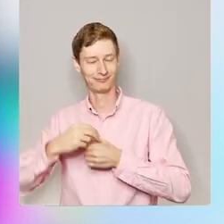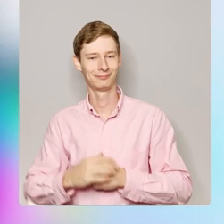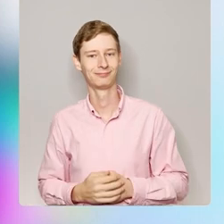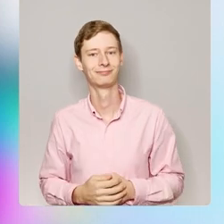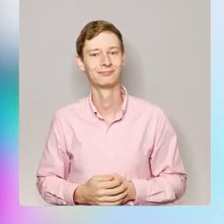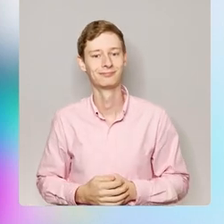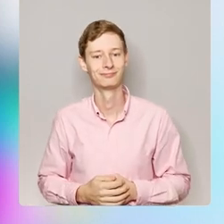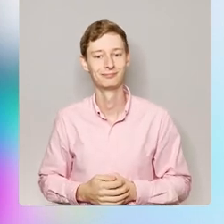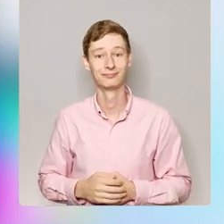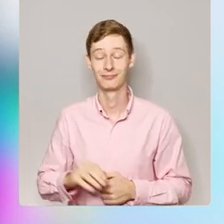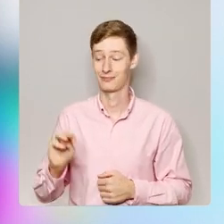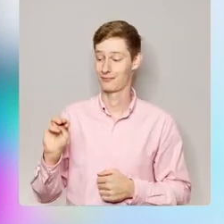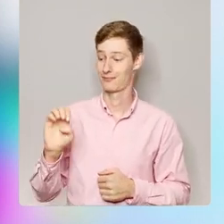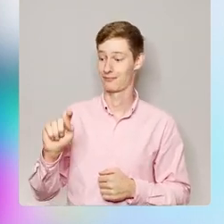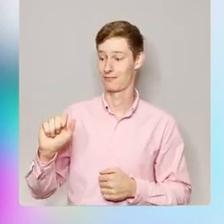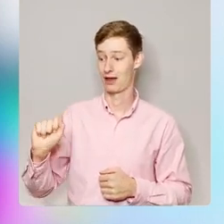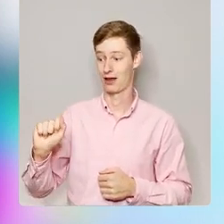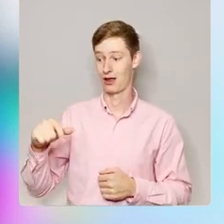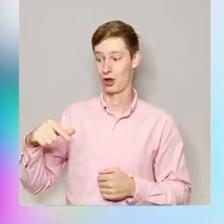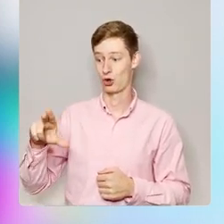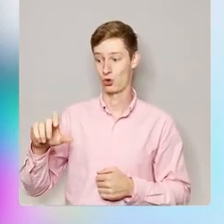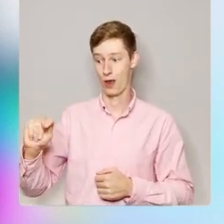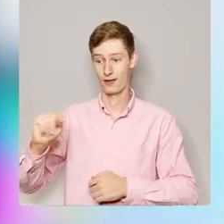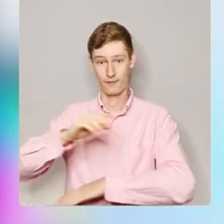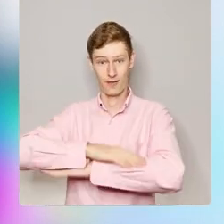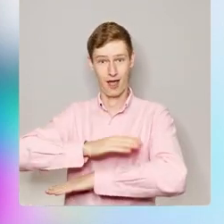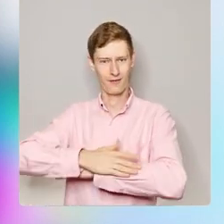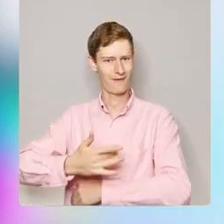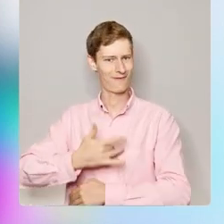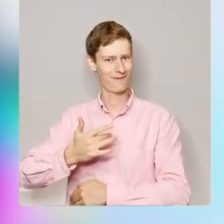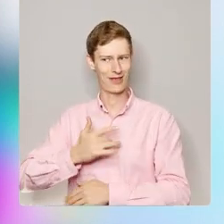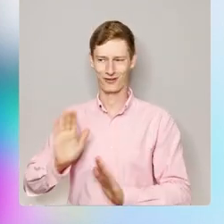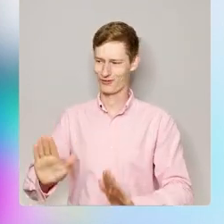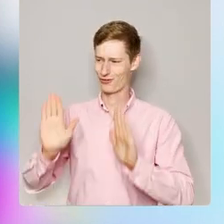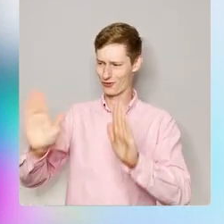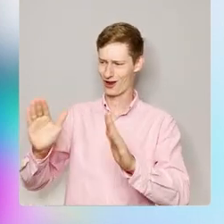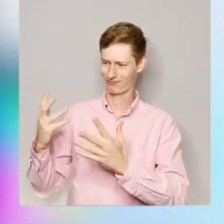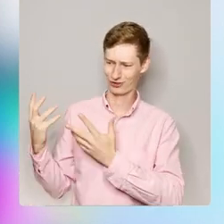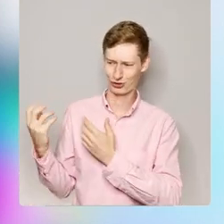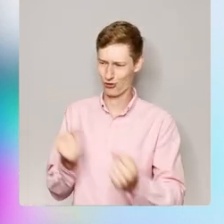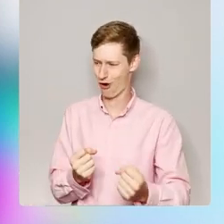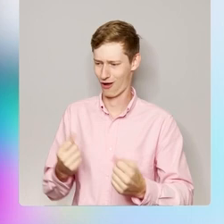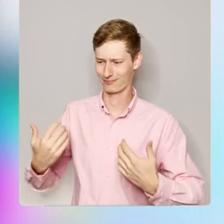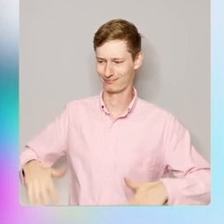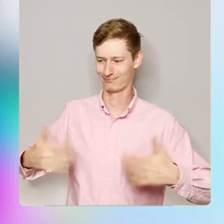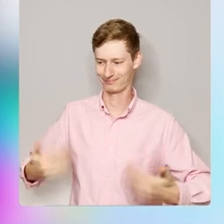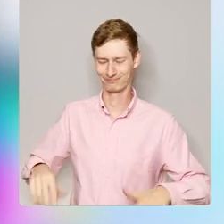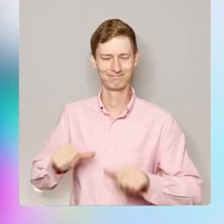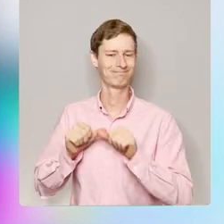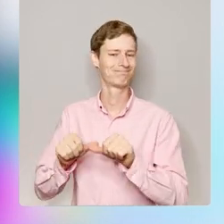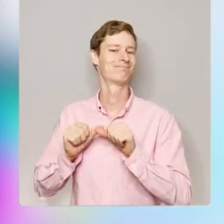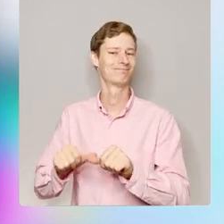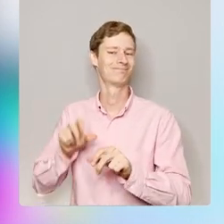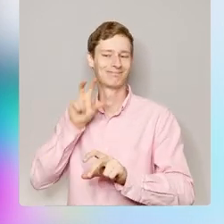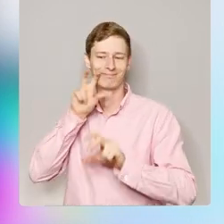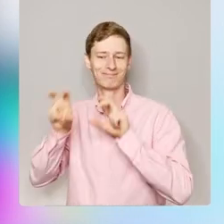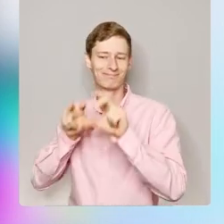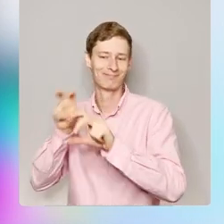The MetaQuest platform, you know, well, we feel great about how strong it's become. And we are continuing to invest in making it even